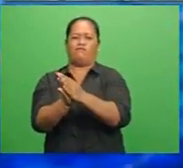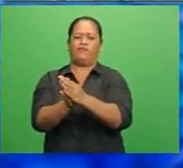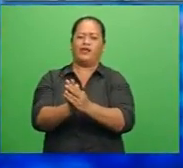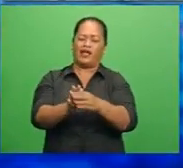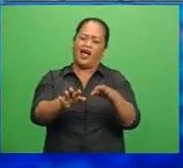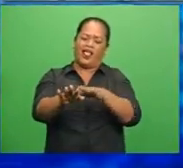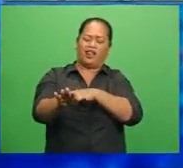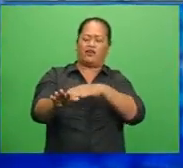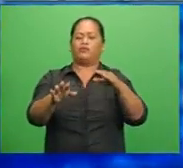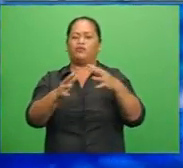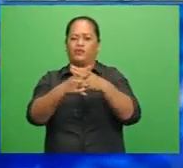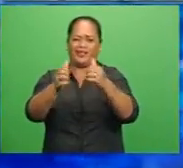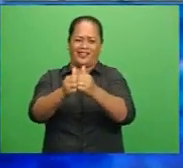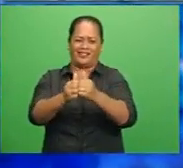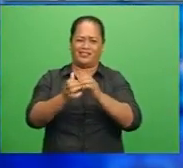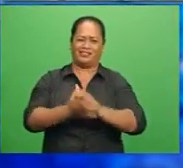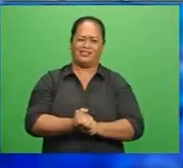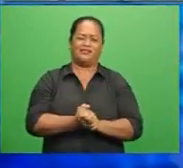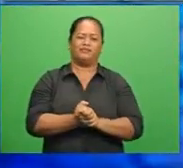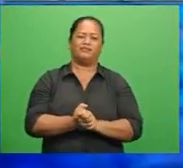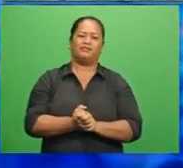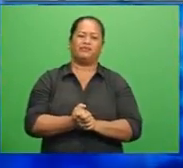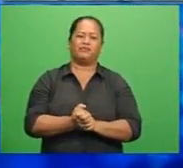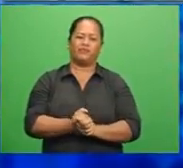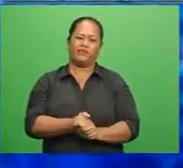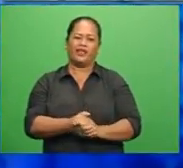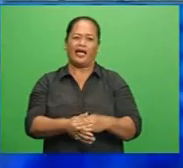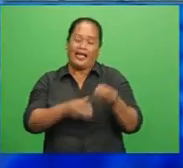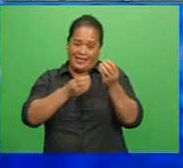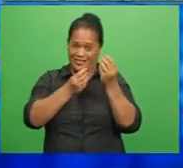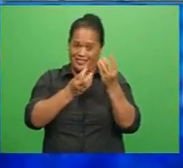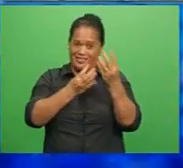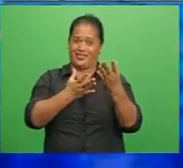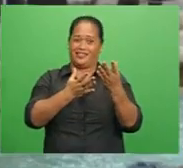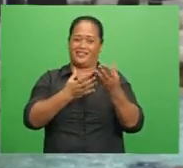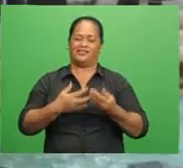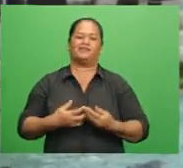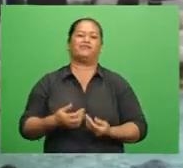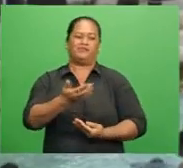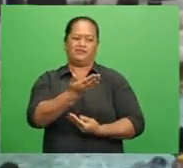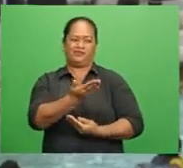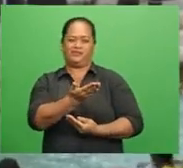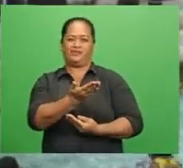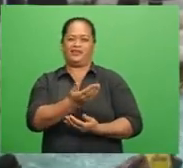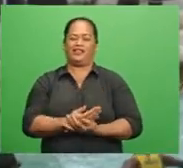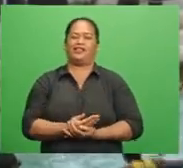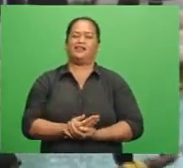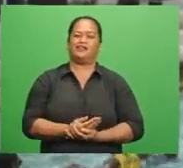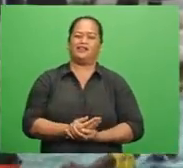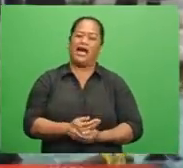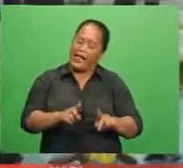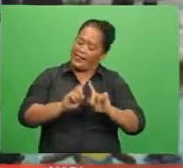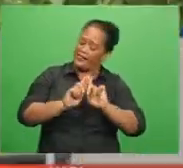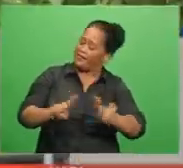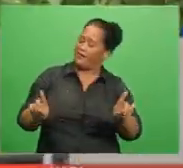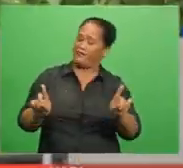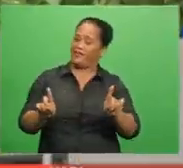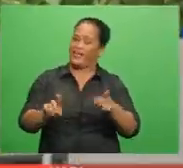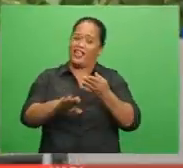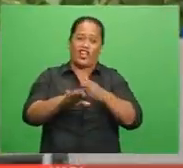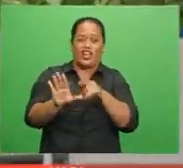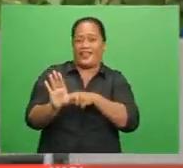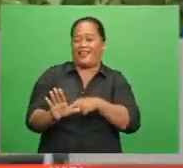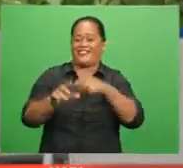in anticipation of 2021. Details with Felipe Necaso. It will be a different New Year celebration